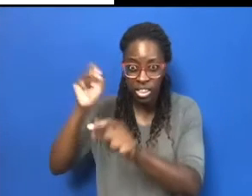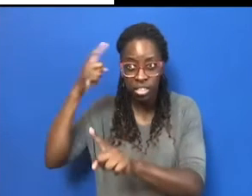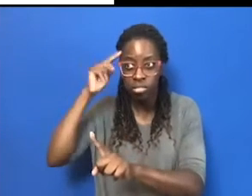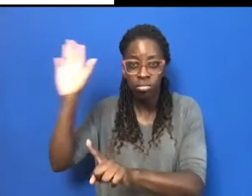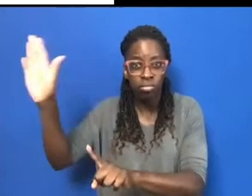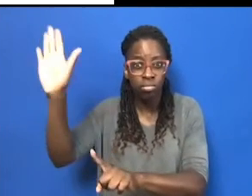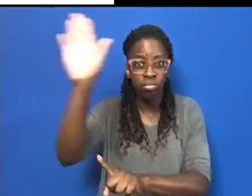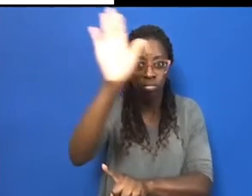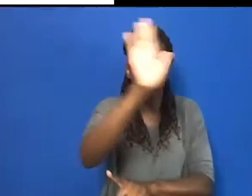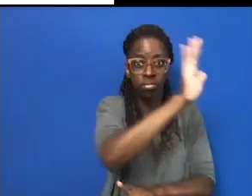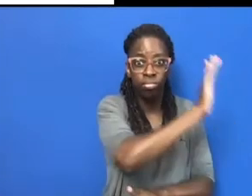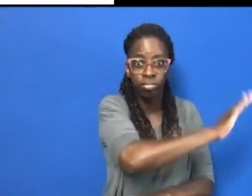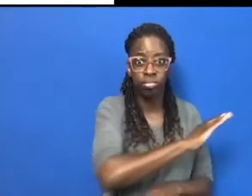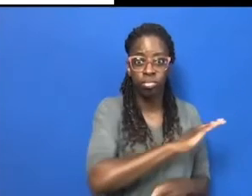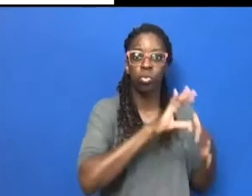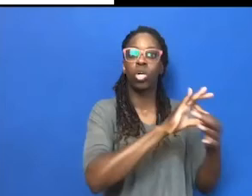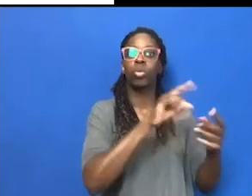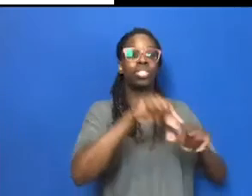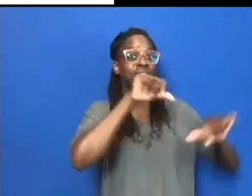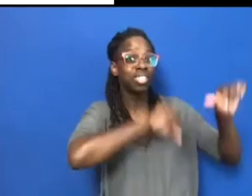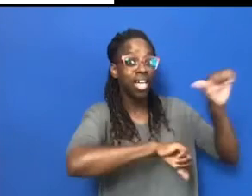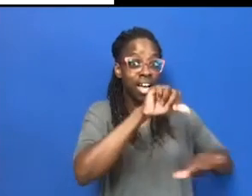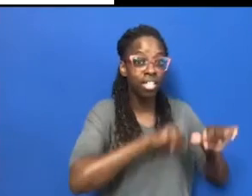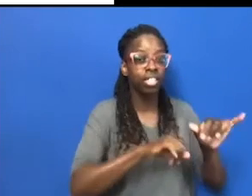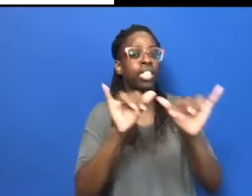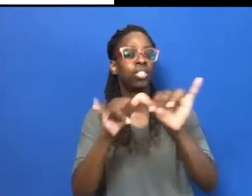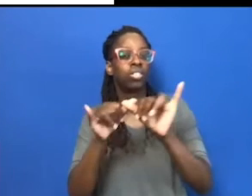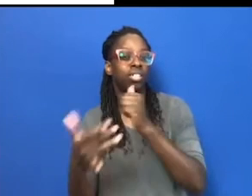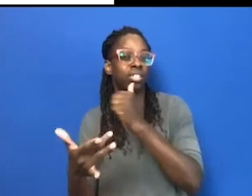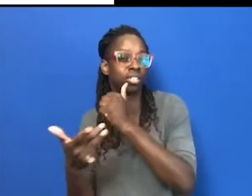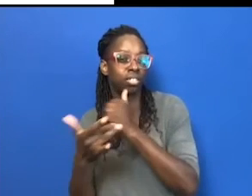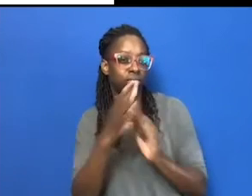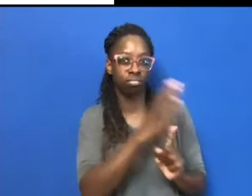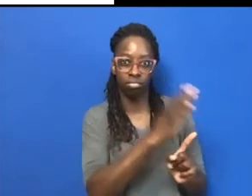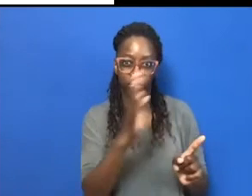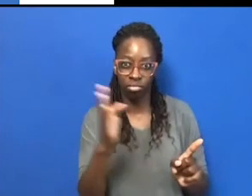to science, engineering, and technology based on our review.